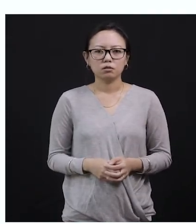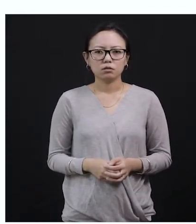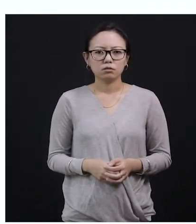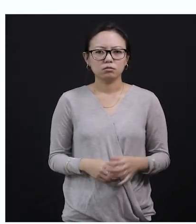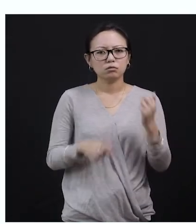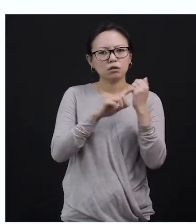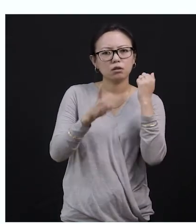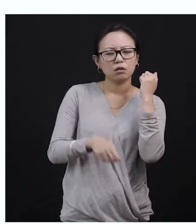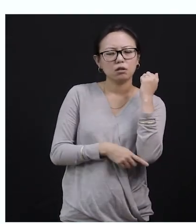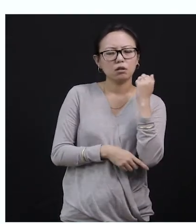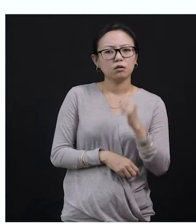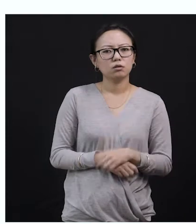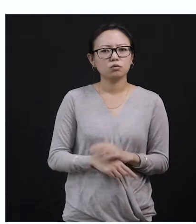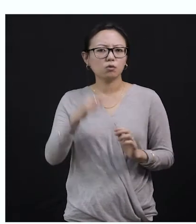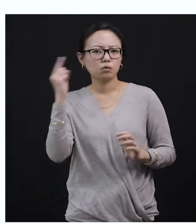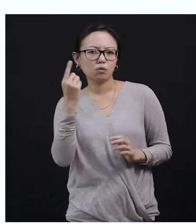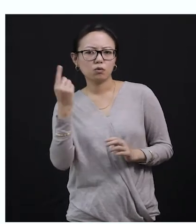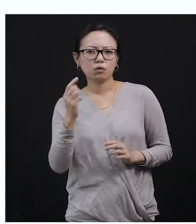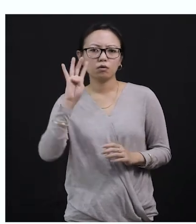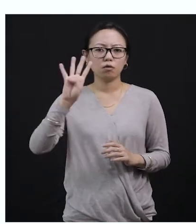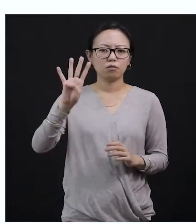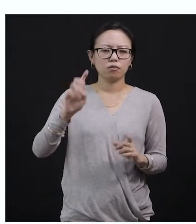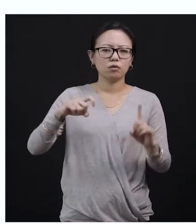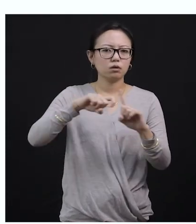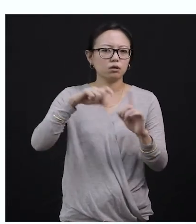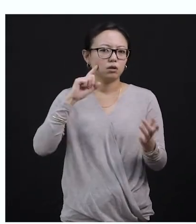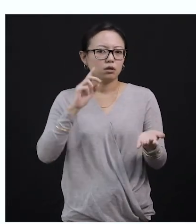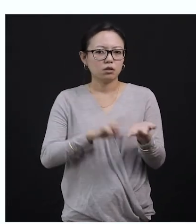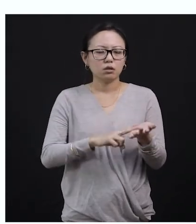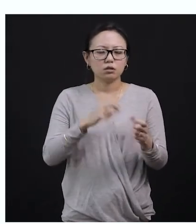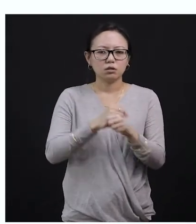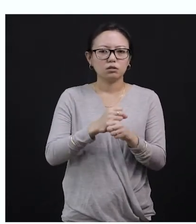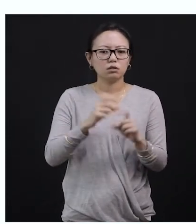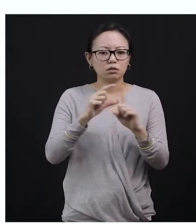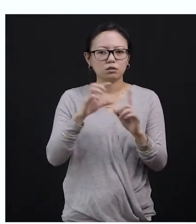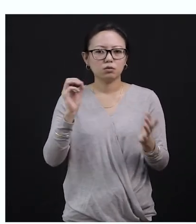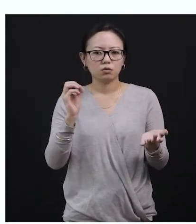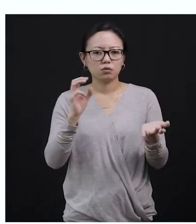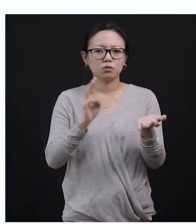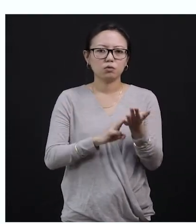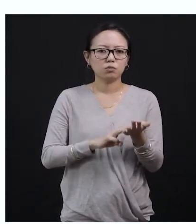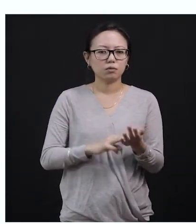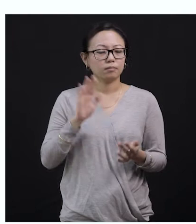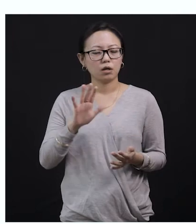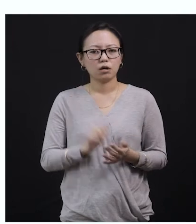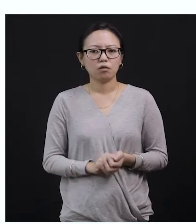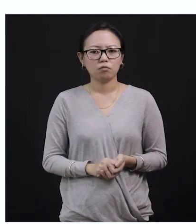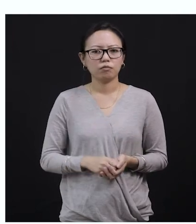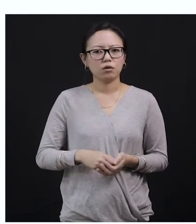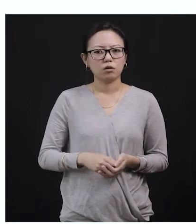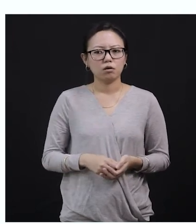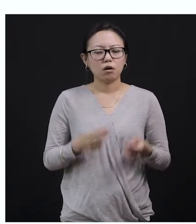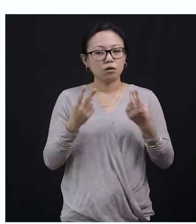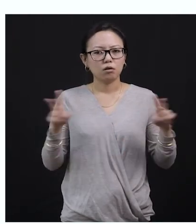final stage, only 4 kingdoms remained as a powerful one. The rest of them just declined with time, all right?